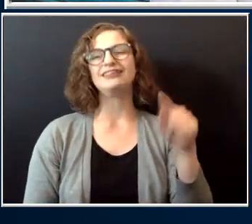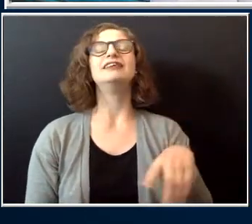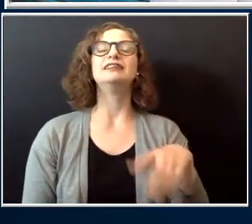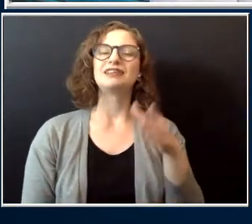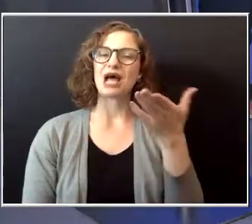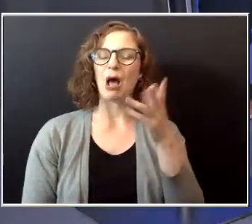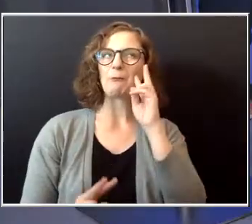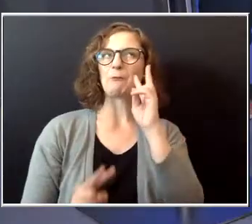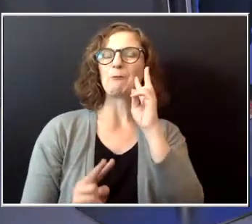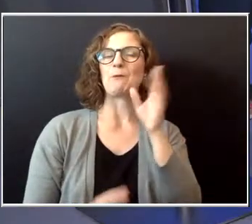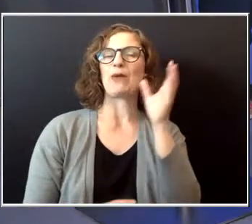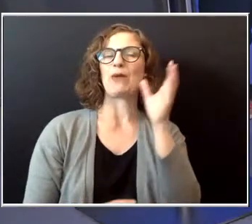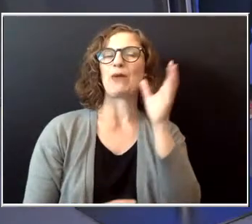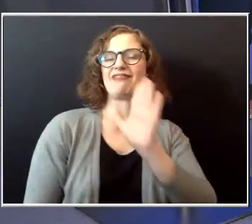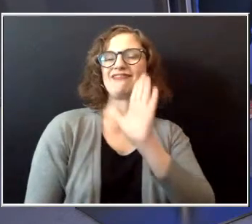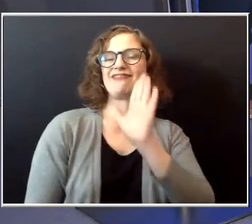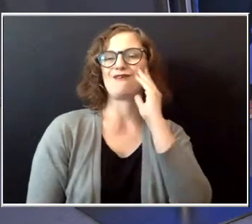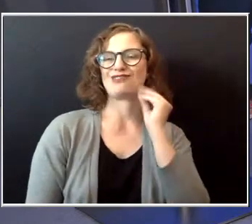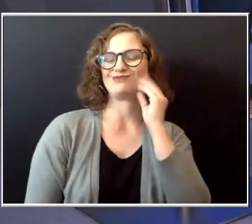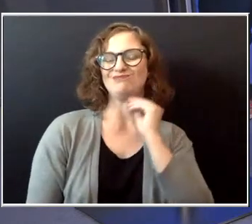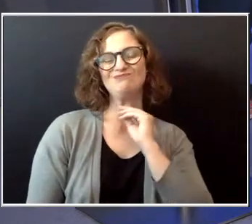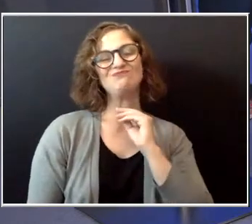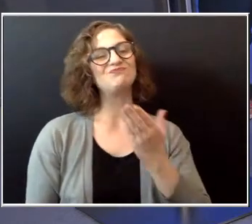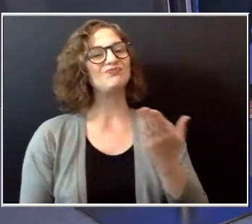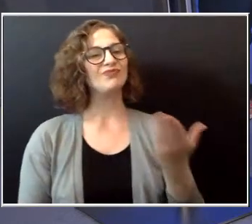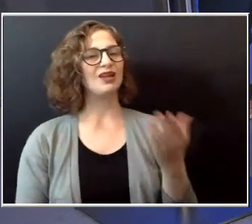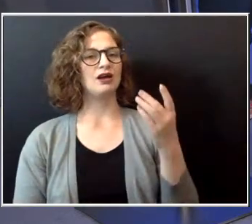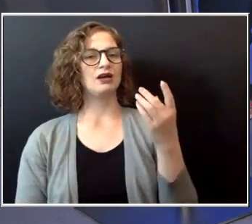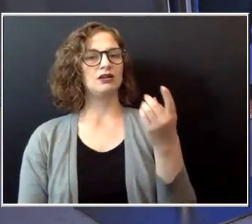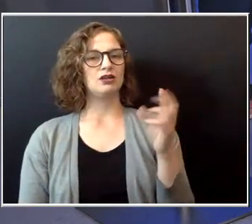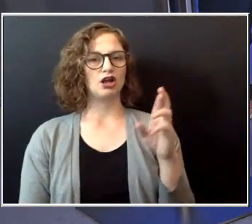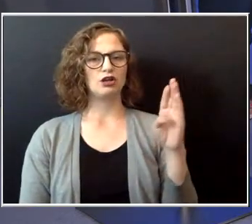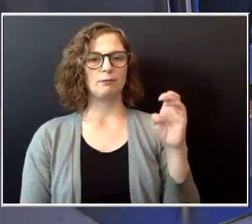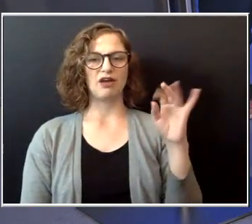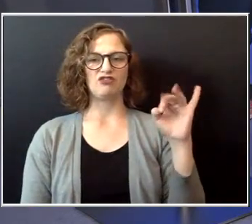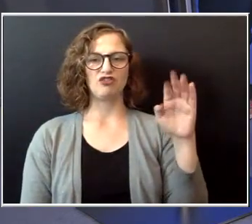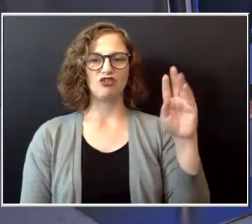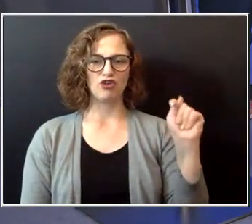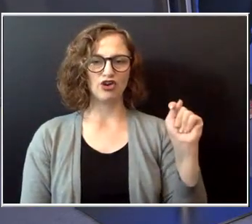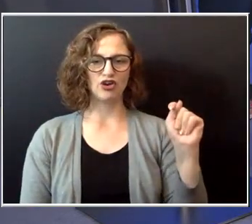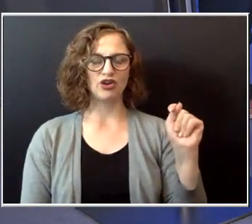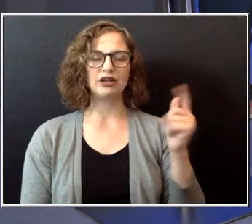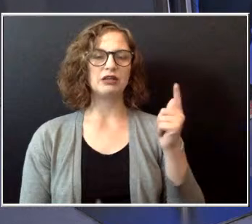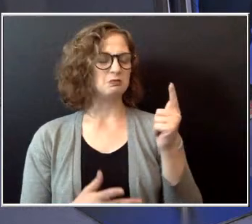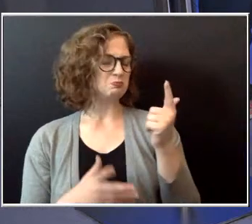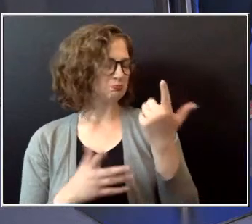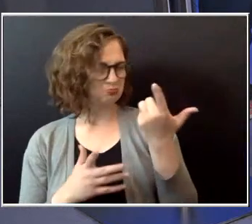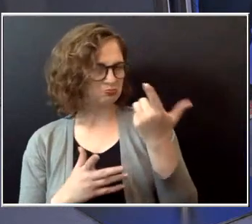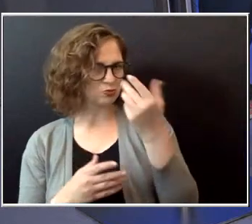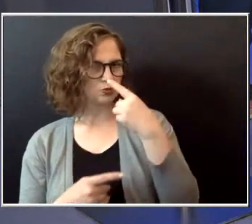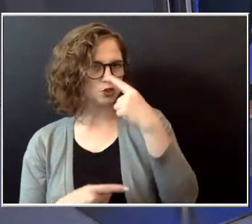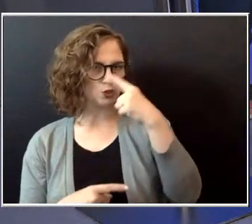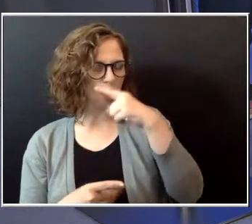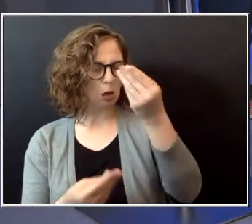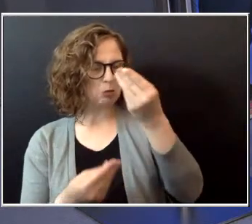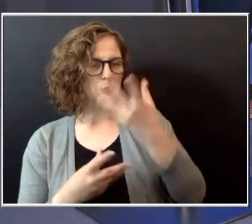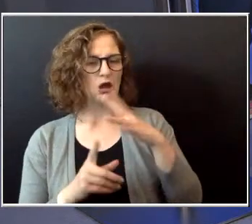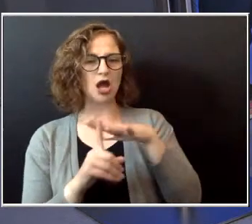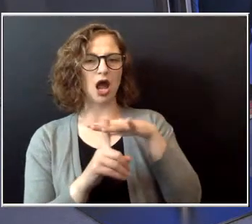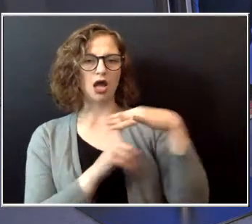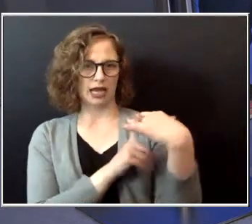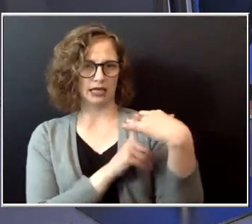Beffert, start us off with a little bit of context. When we say childhood obesity, and then we use the word epidemic, is epidemic a